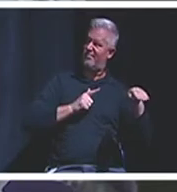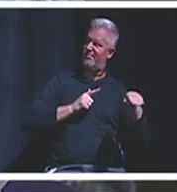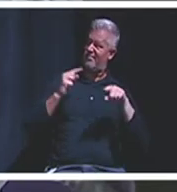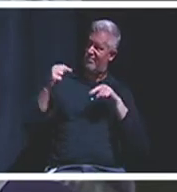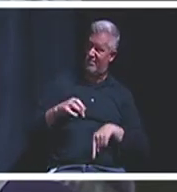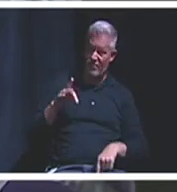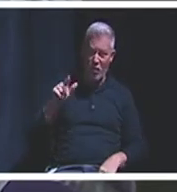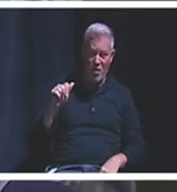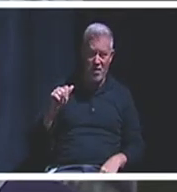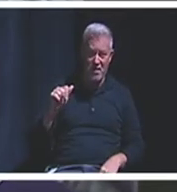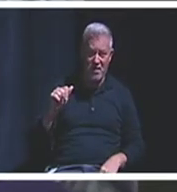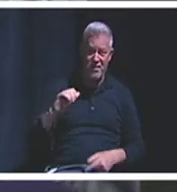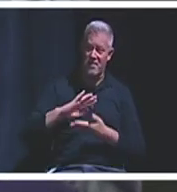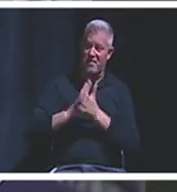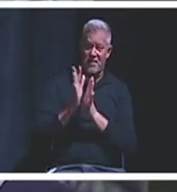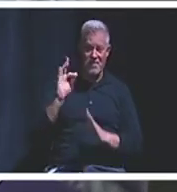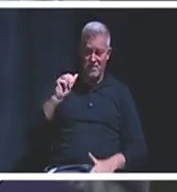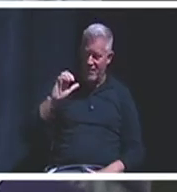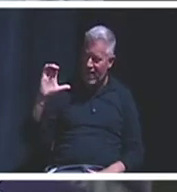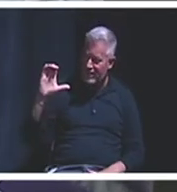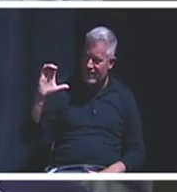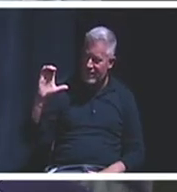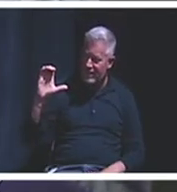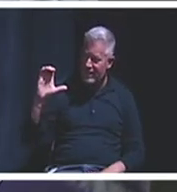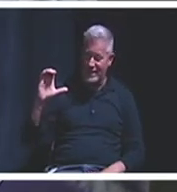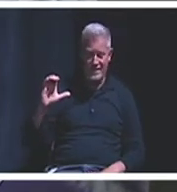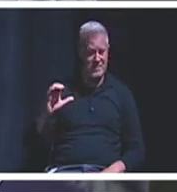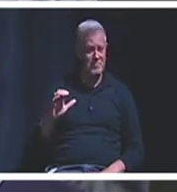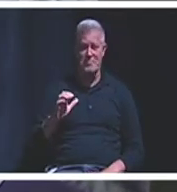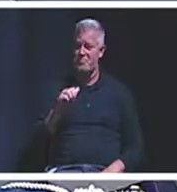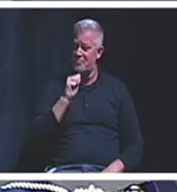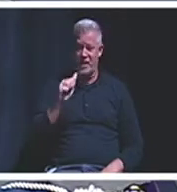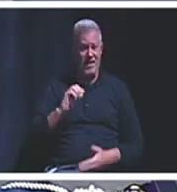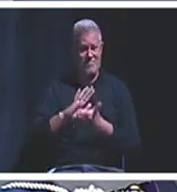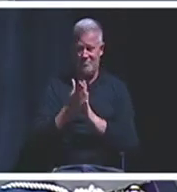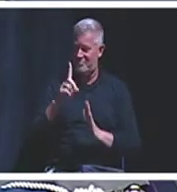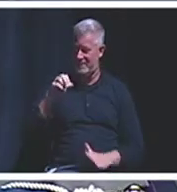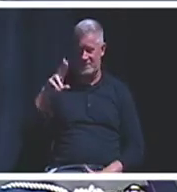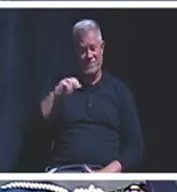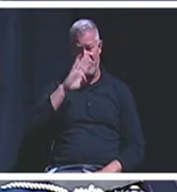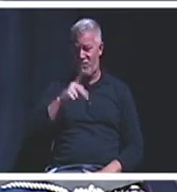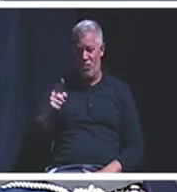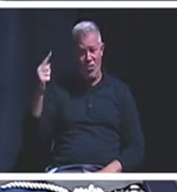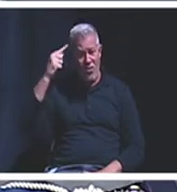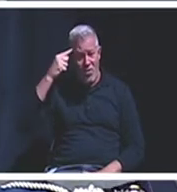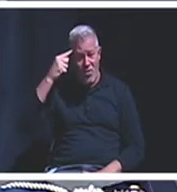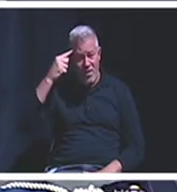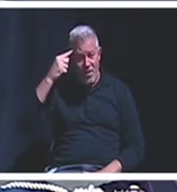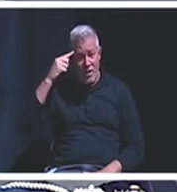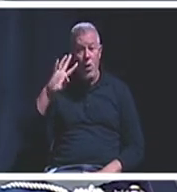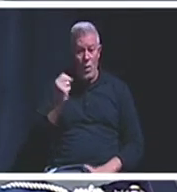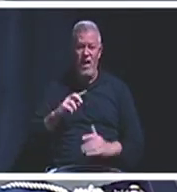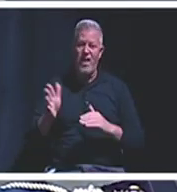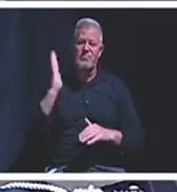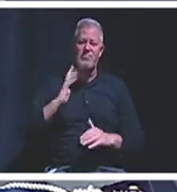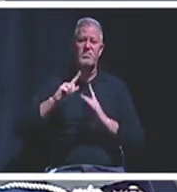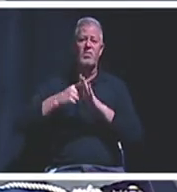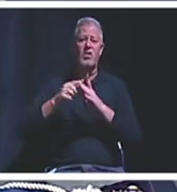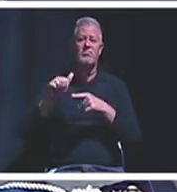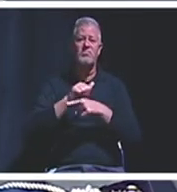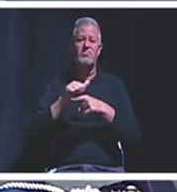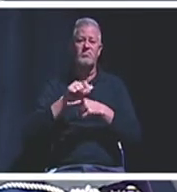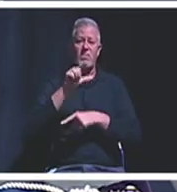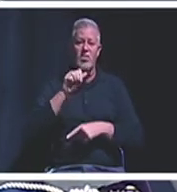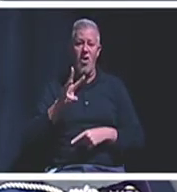alone a faculty member, and certainly not a dean. When I started practicing law, none of